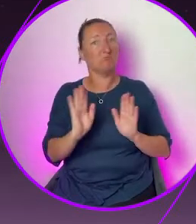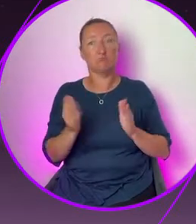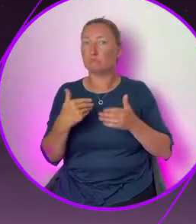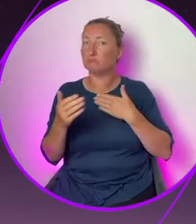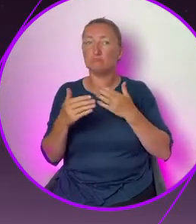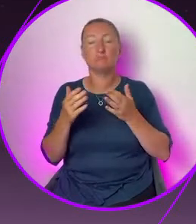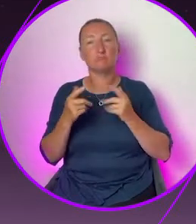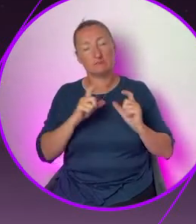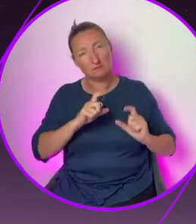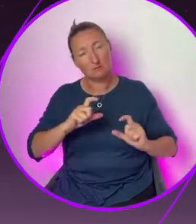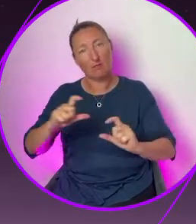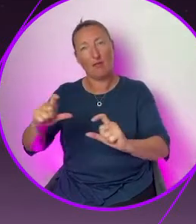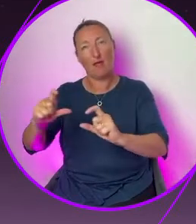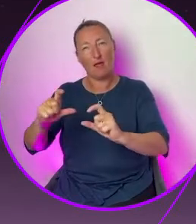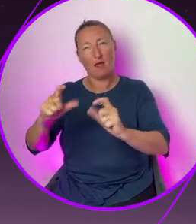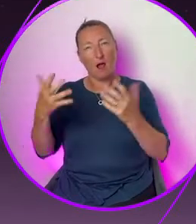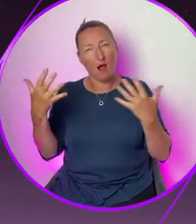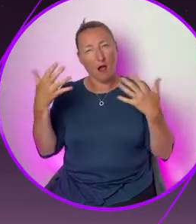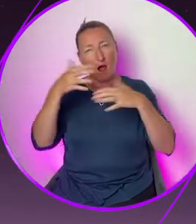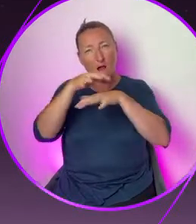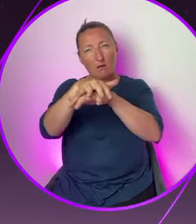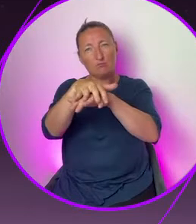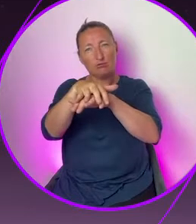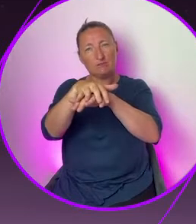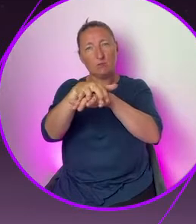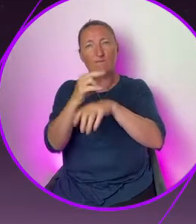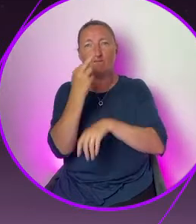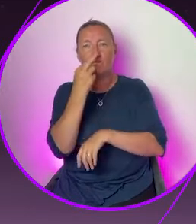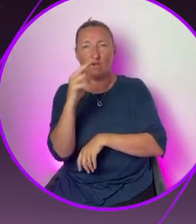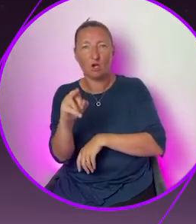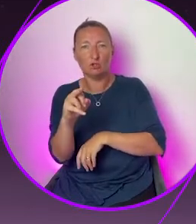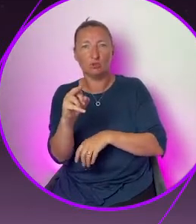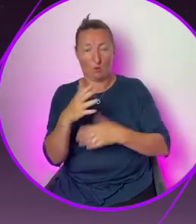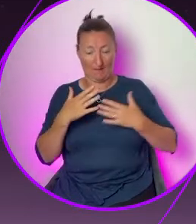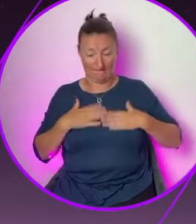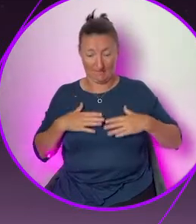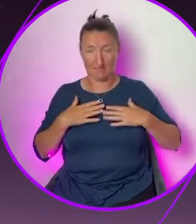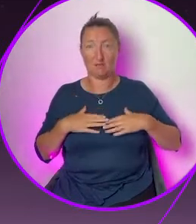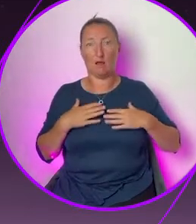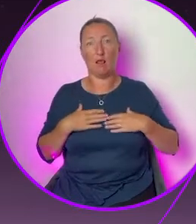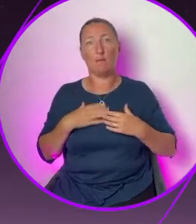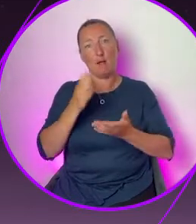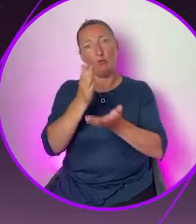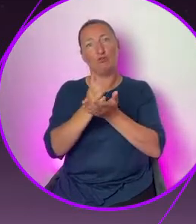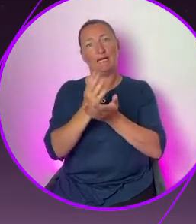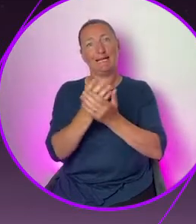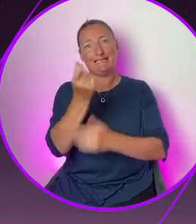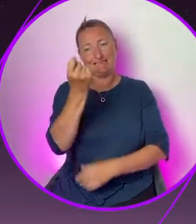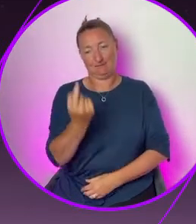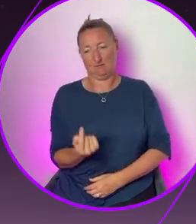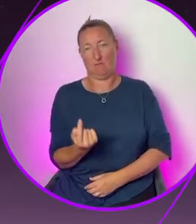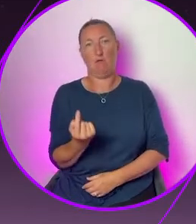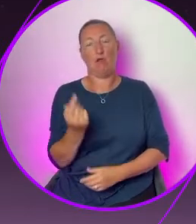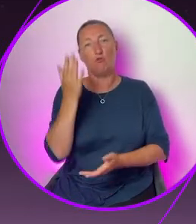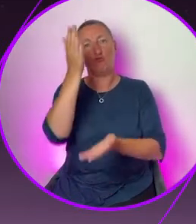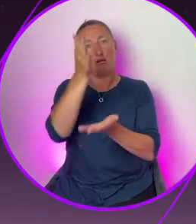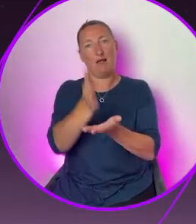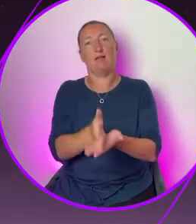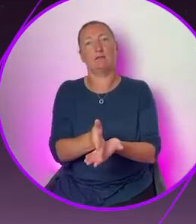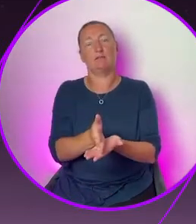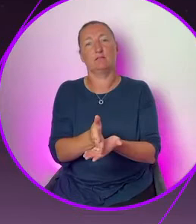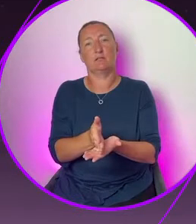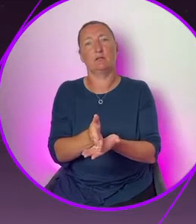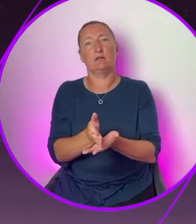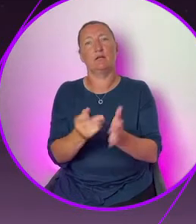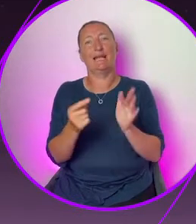inherently hybrid, that is layered and integrated between virtual and physical, but perceived as a single reality, interoperable, a term to